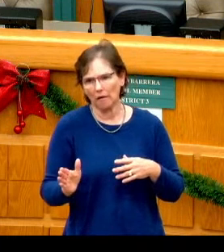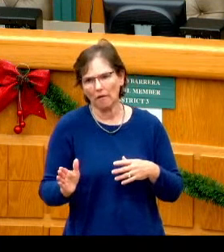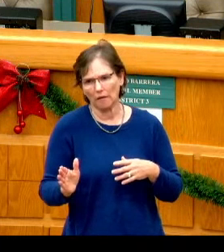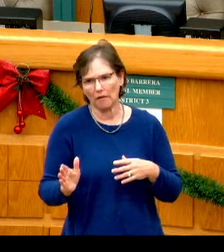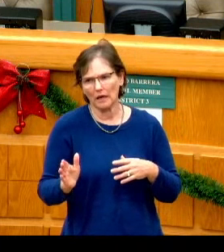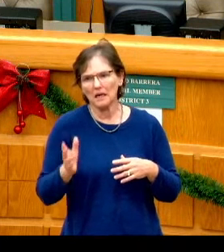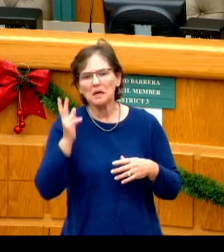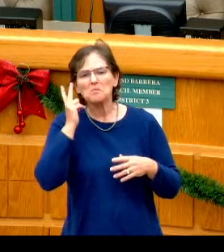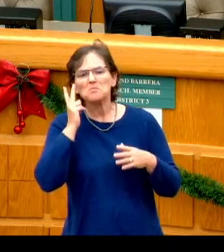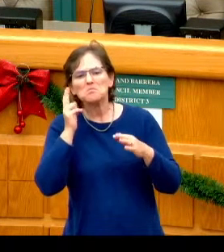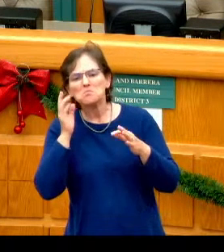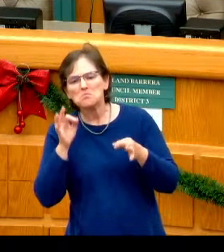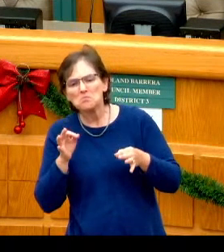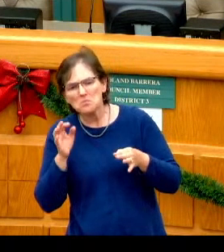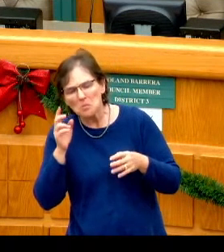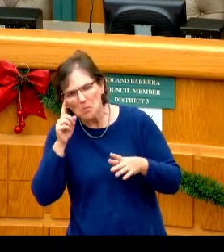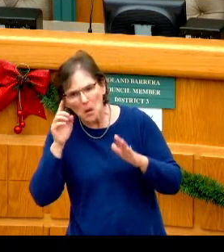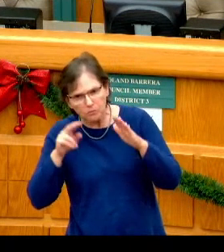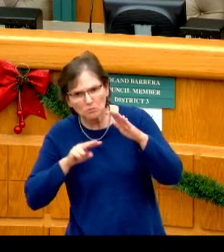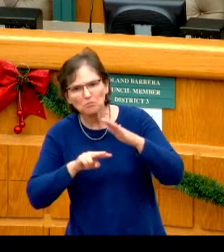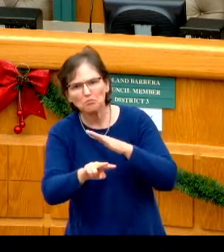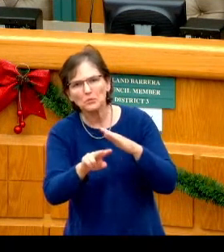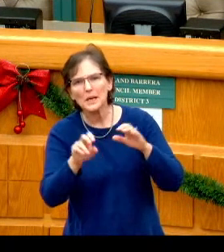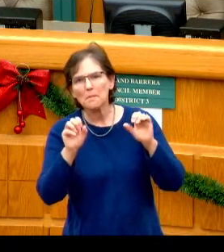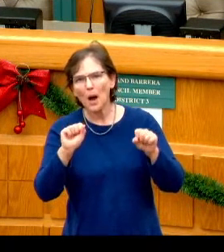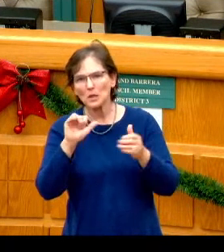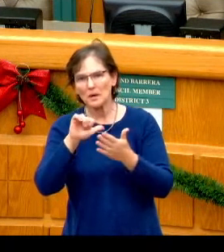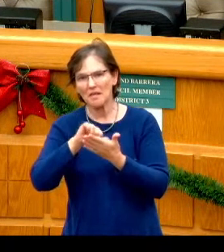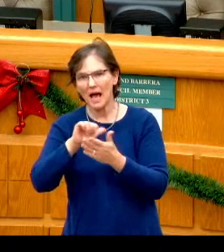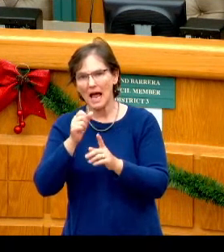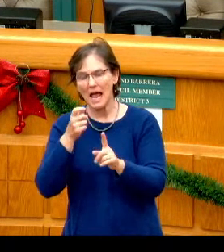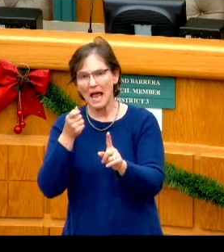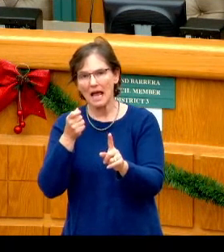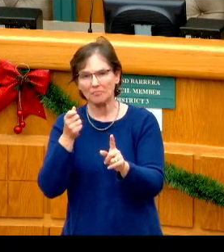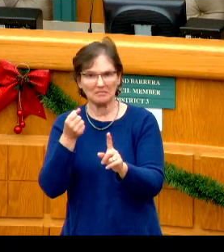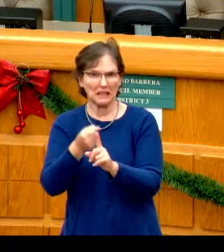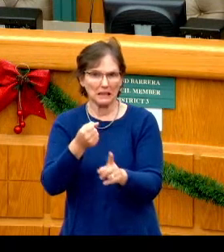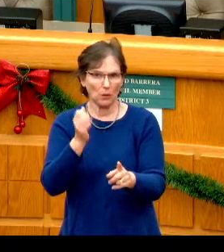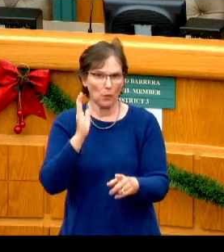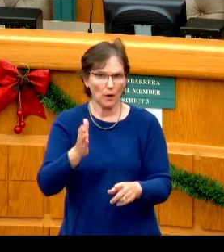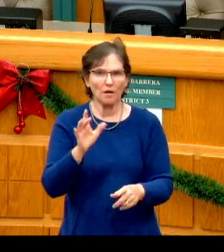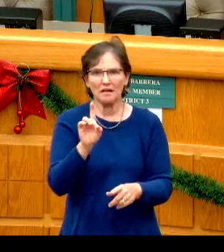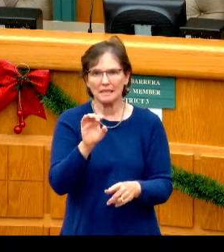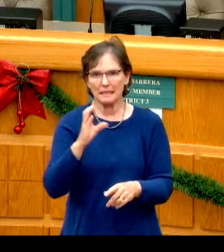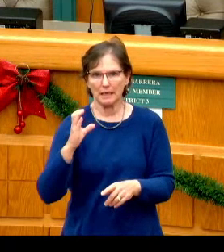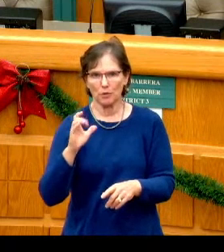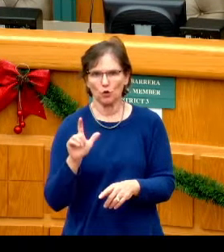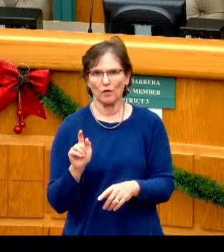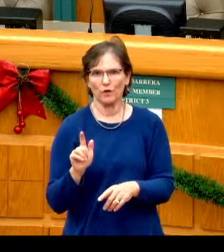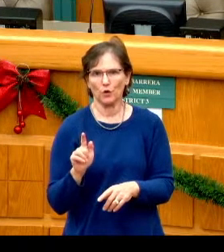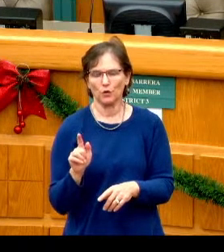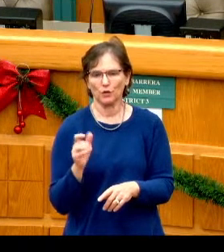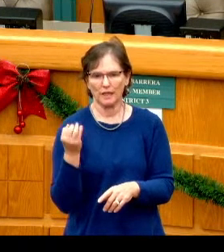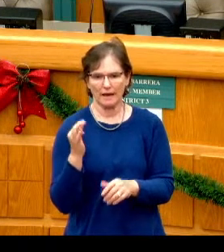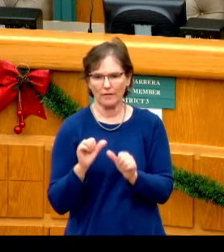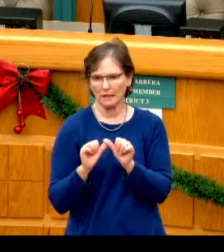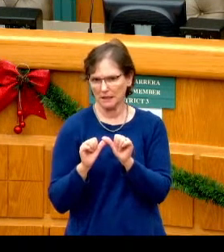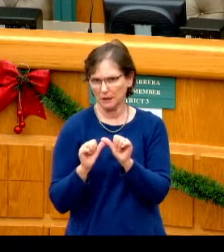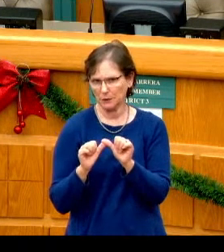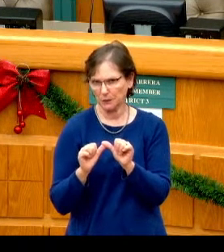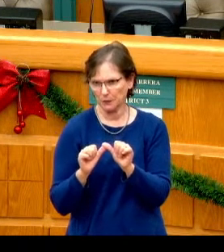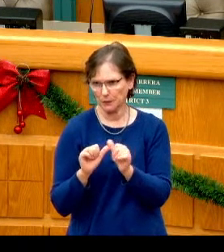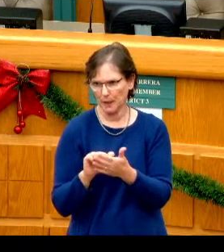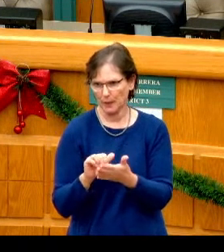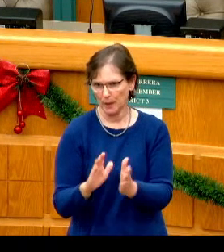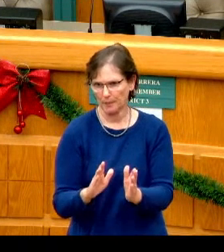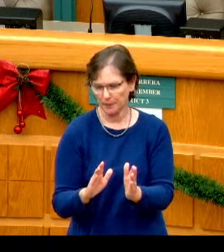now. And we'll keep you appraised at that. Usually when we see changes in the transmission rate like this, it takes us a few